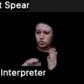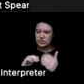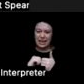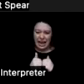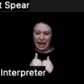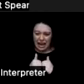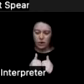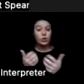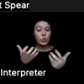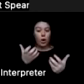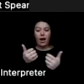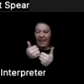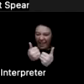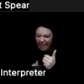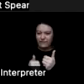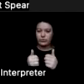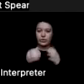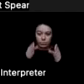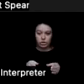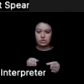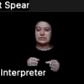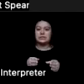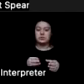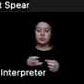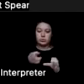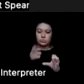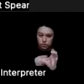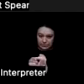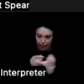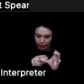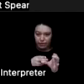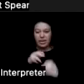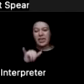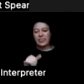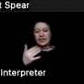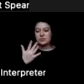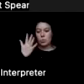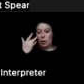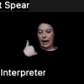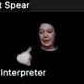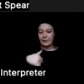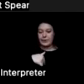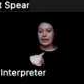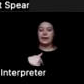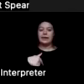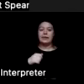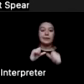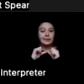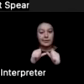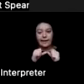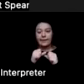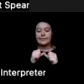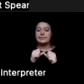to actively participate. And this is why we keep talking about making these living documents. Because if they actively participate in the